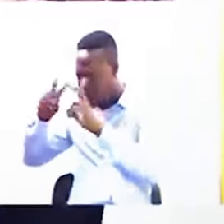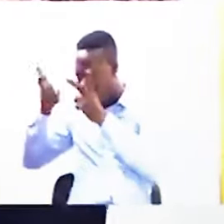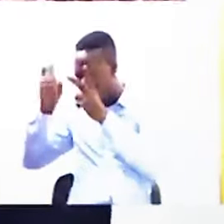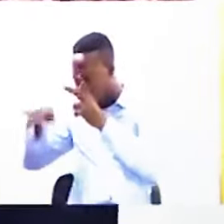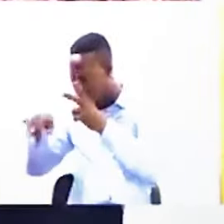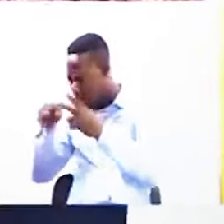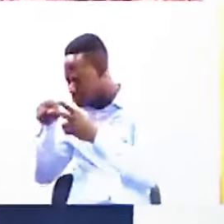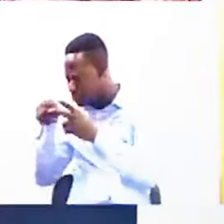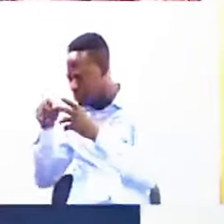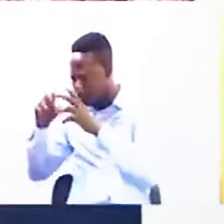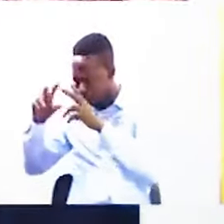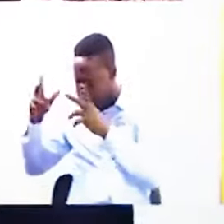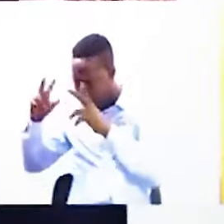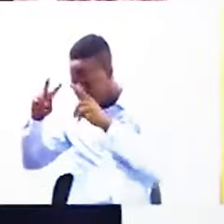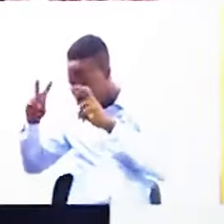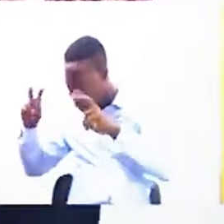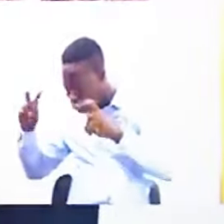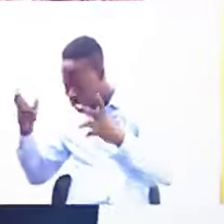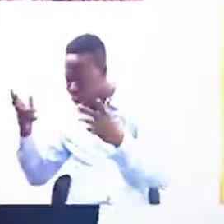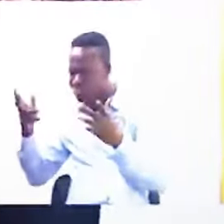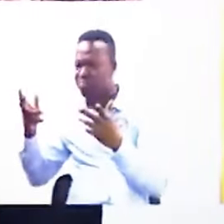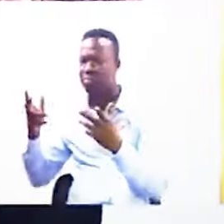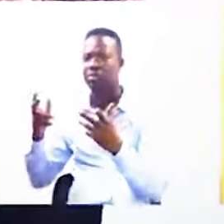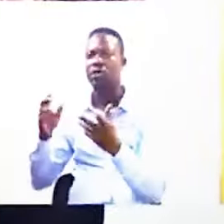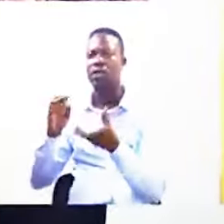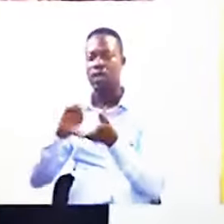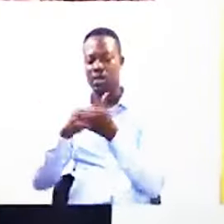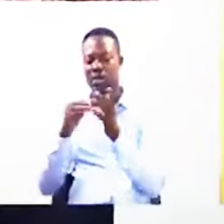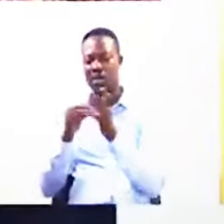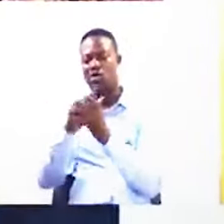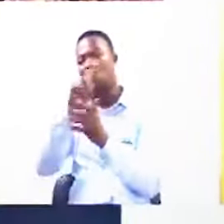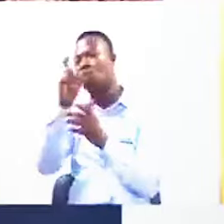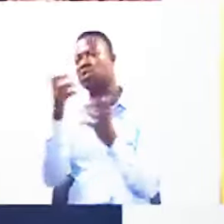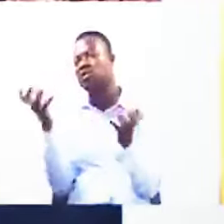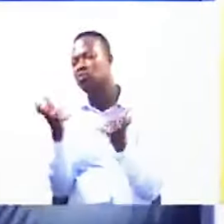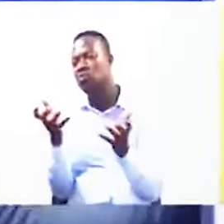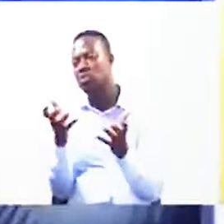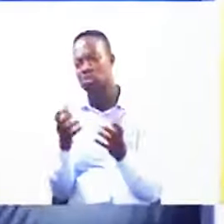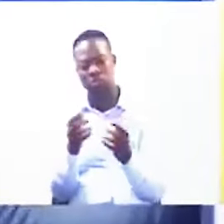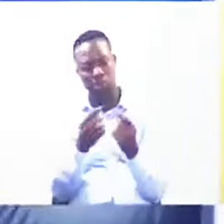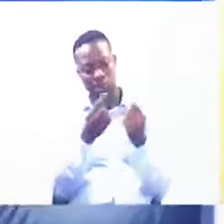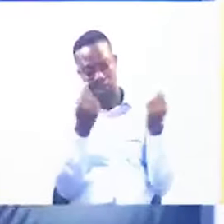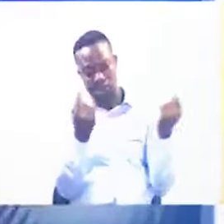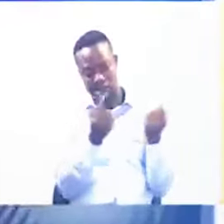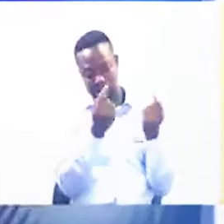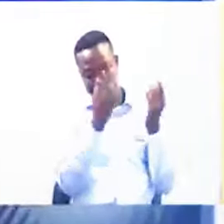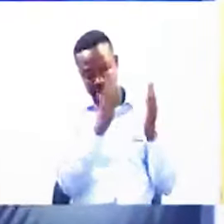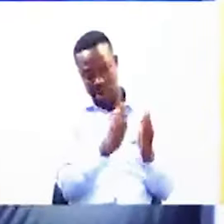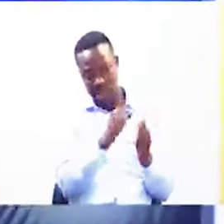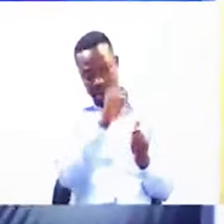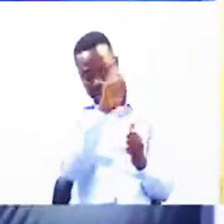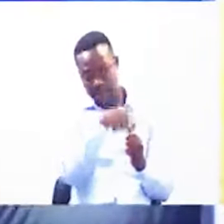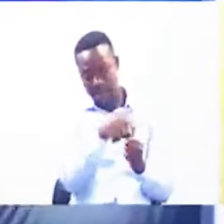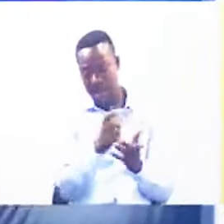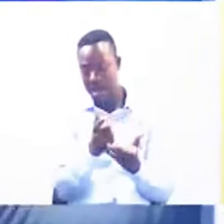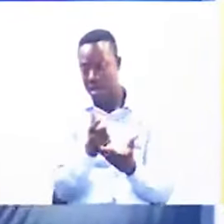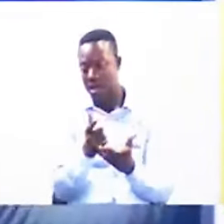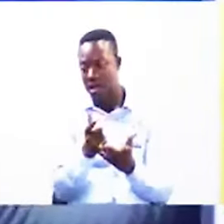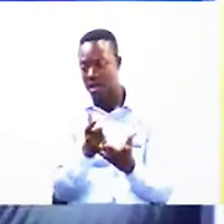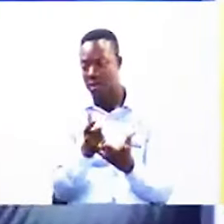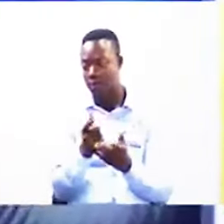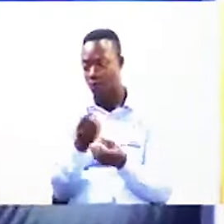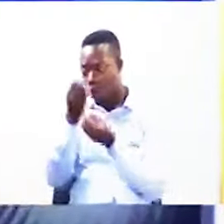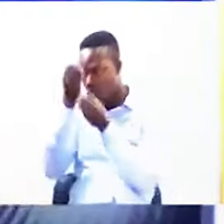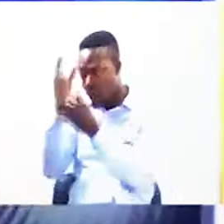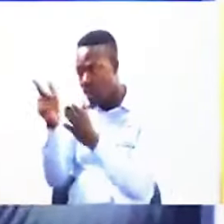The question is, do the Gentiles need to observe the law to be fully